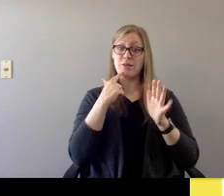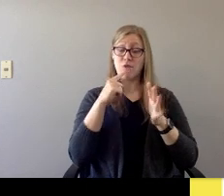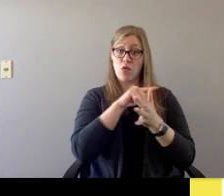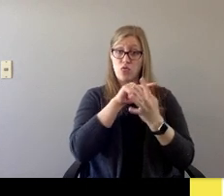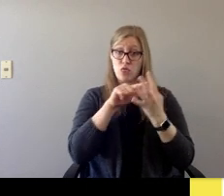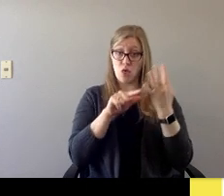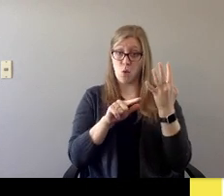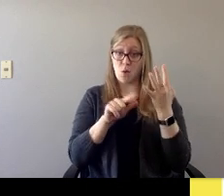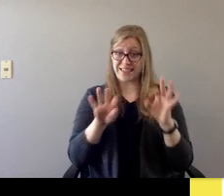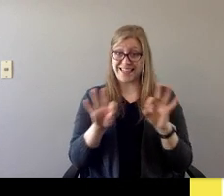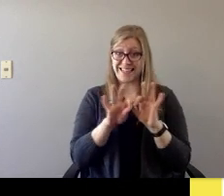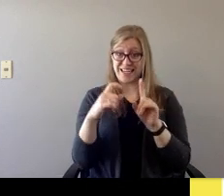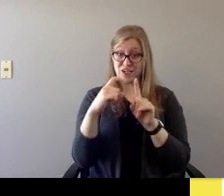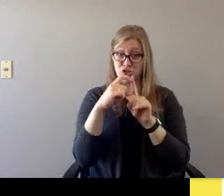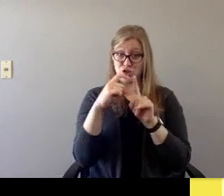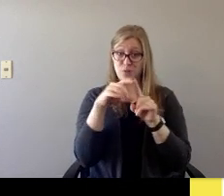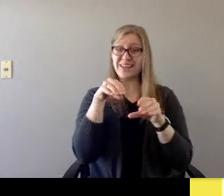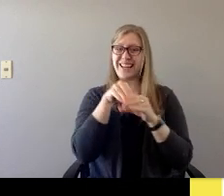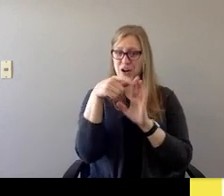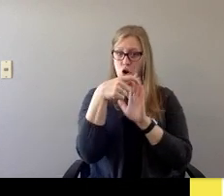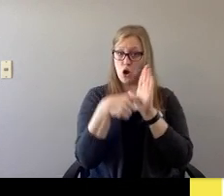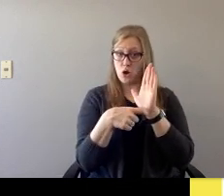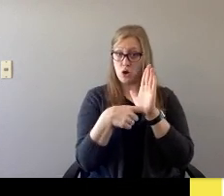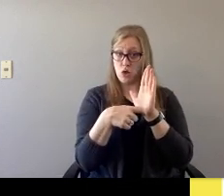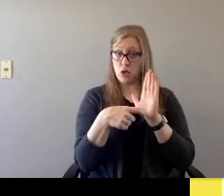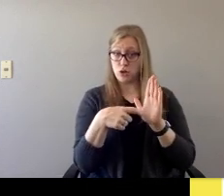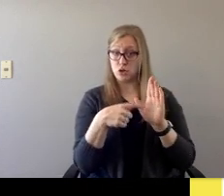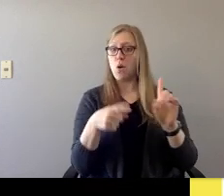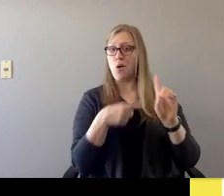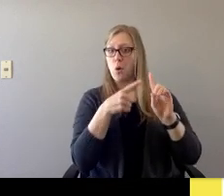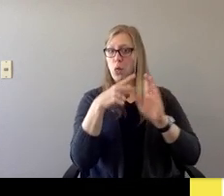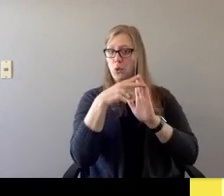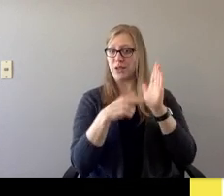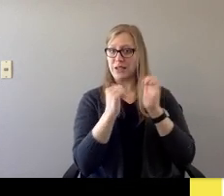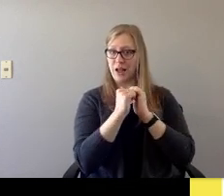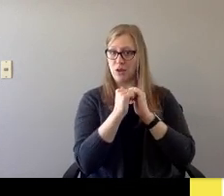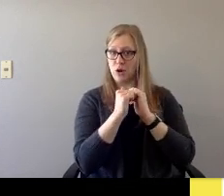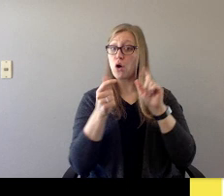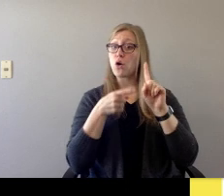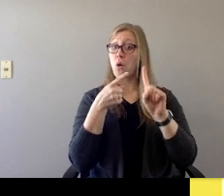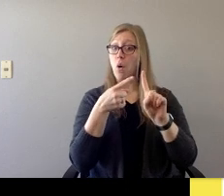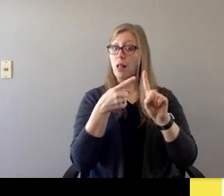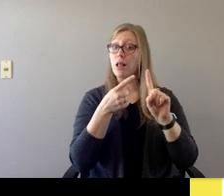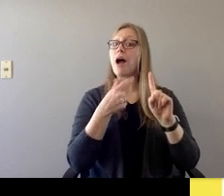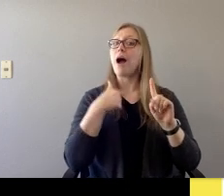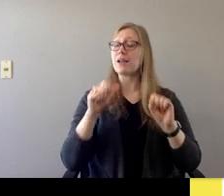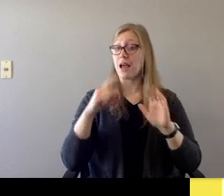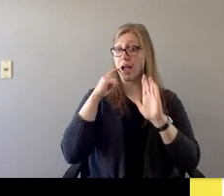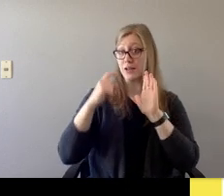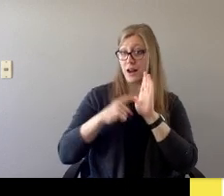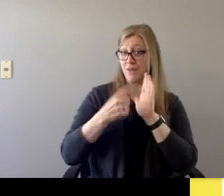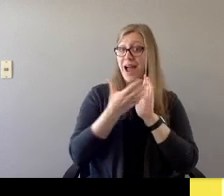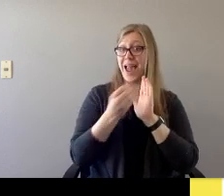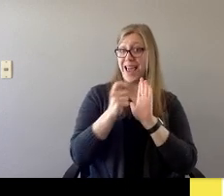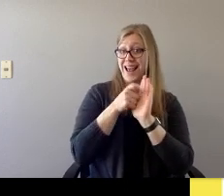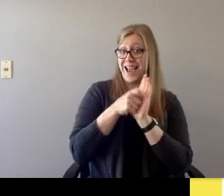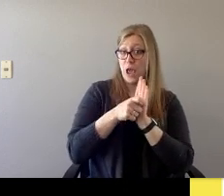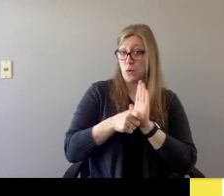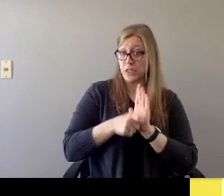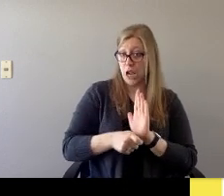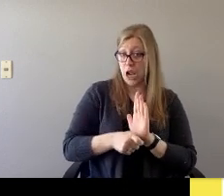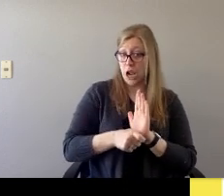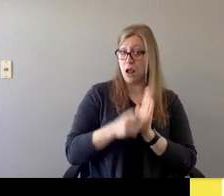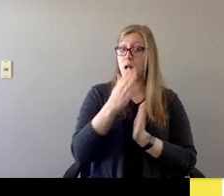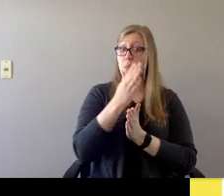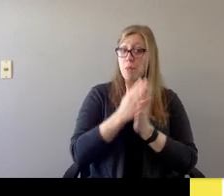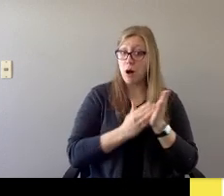an article. So here's our goal. Read it with me. Goal: I can identify and annotate parts